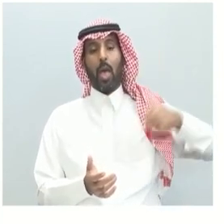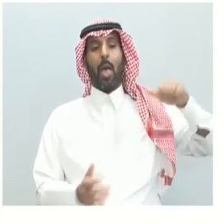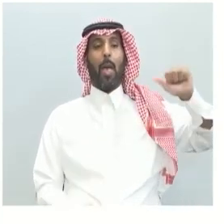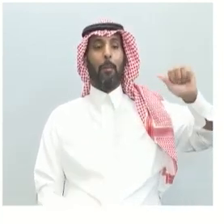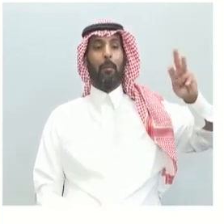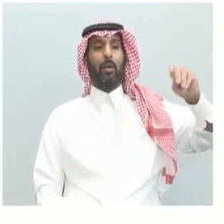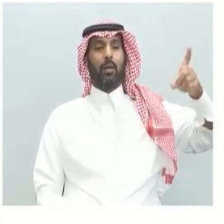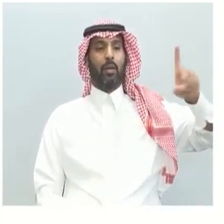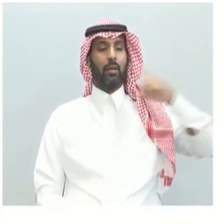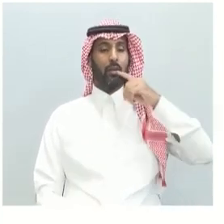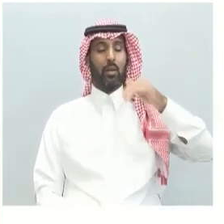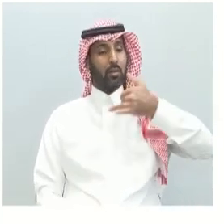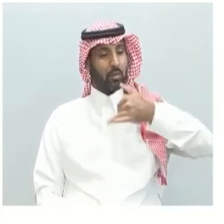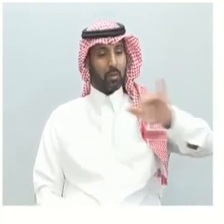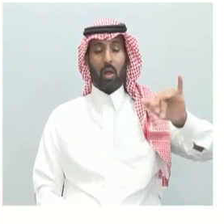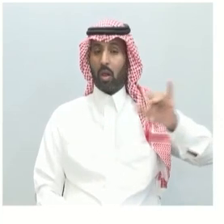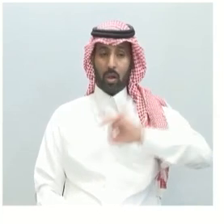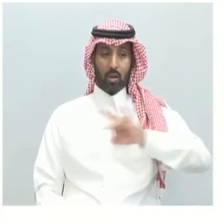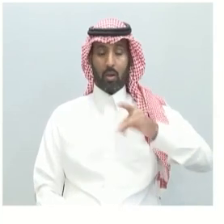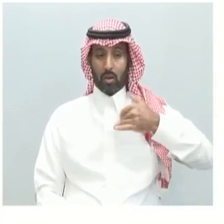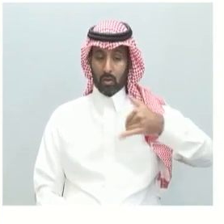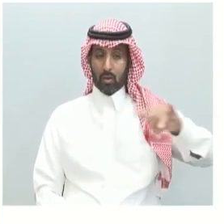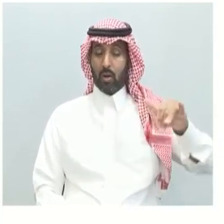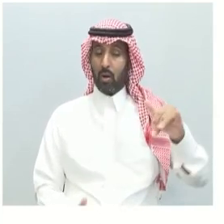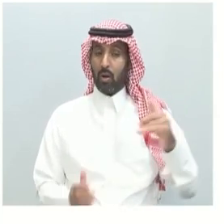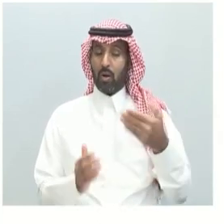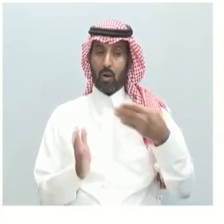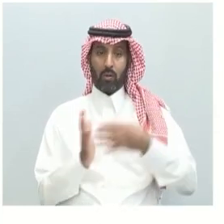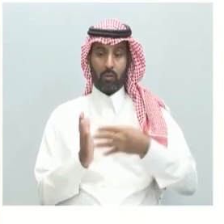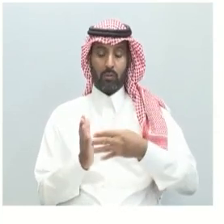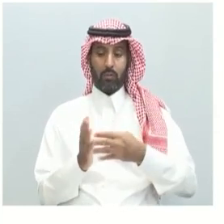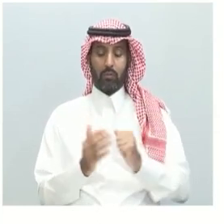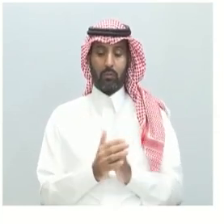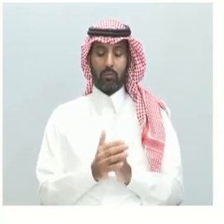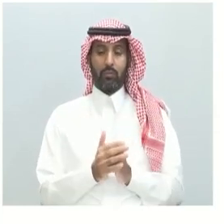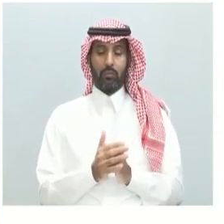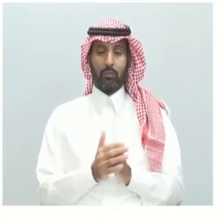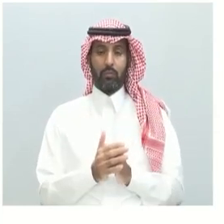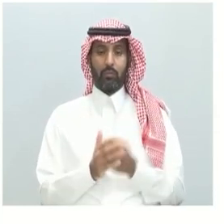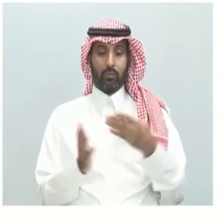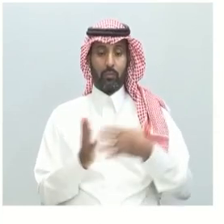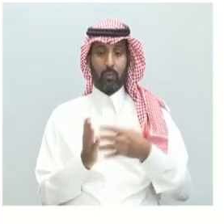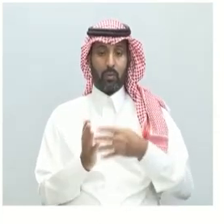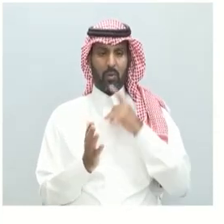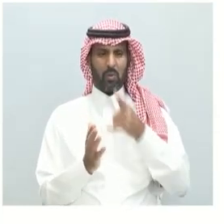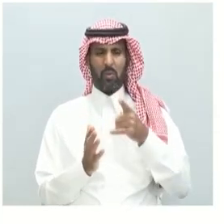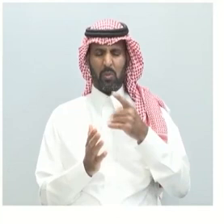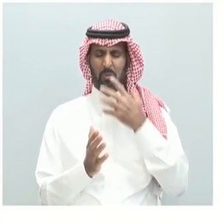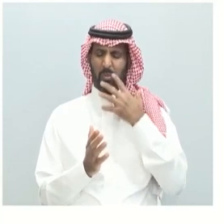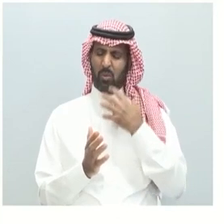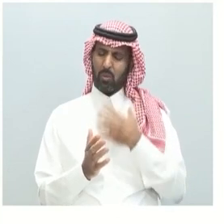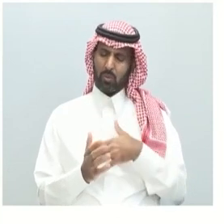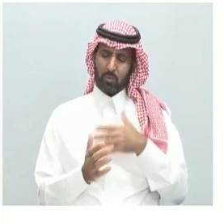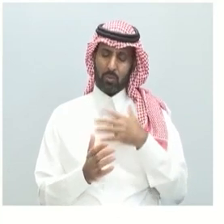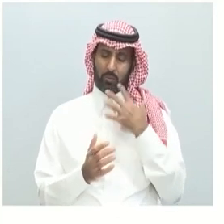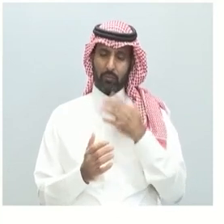Again, if Imad doesn't go, using the simple present in the if clause. He's going to be very sorry.